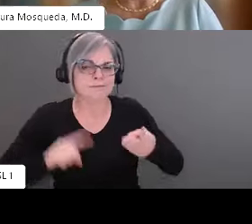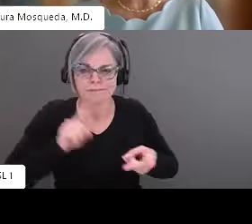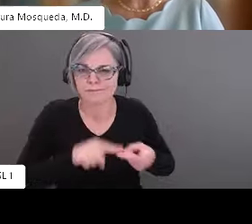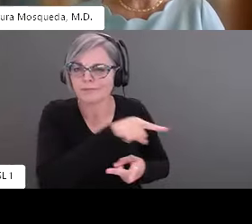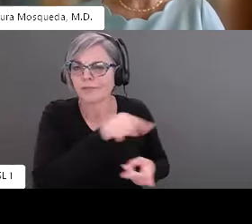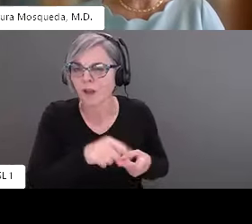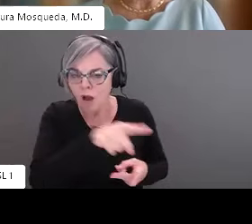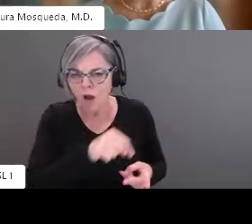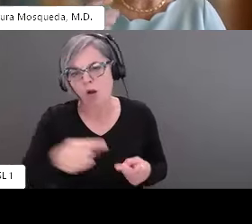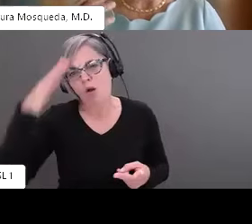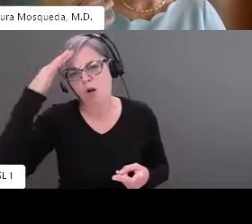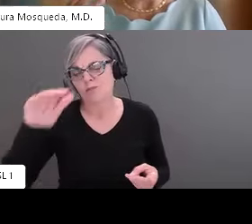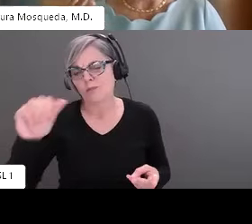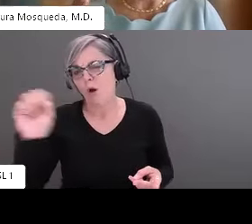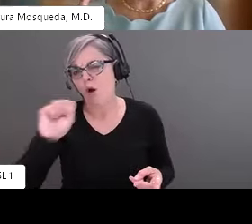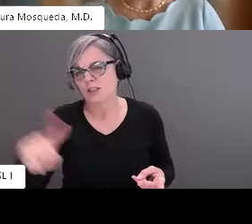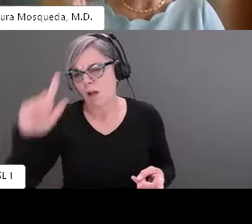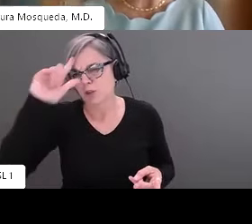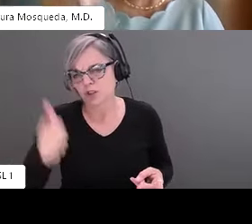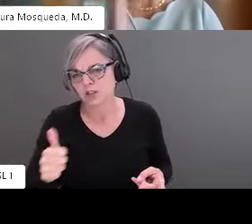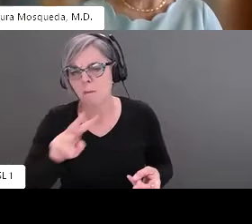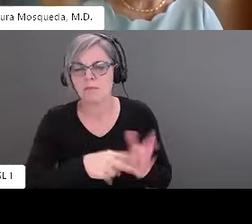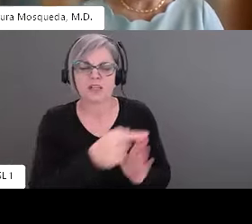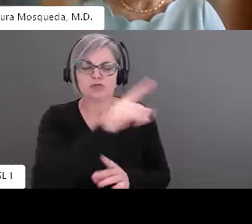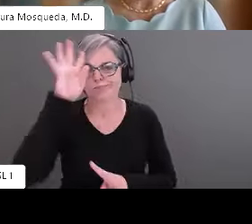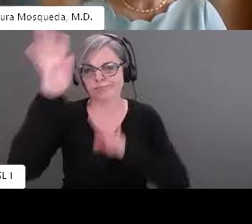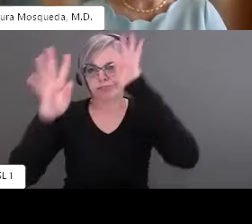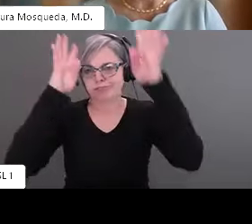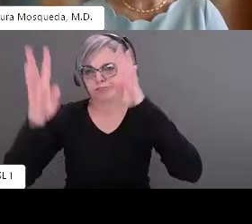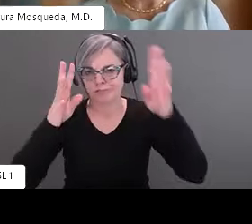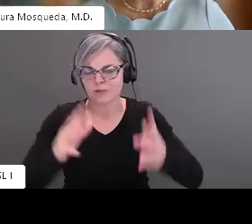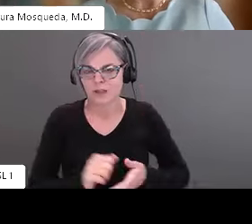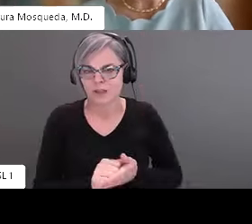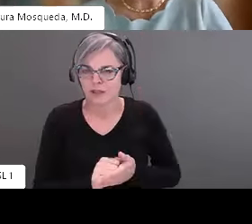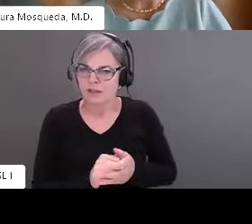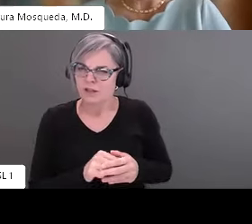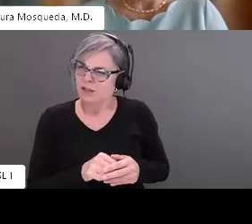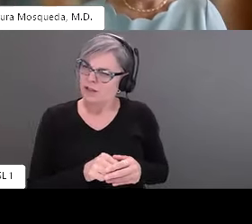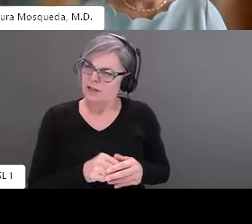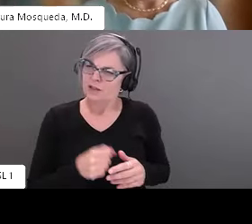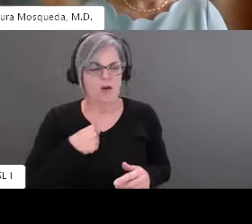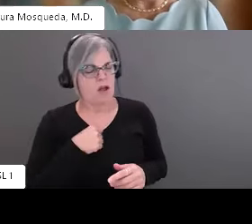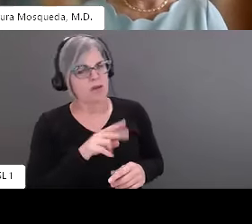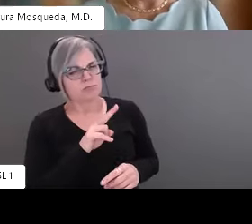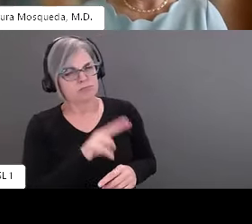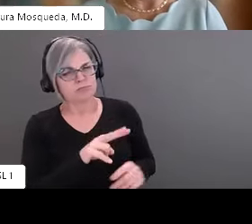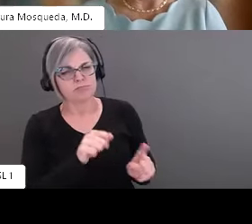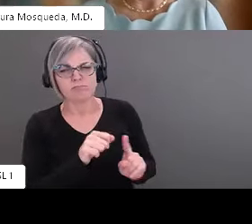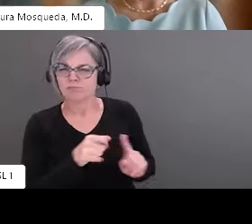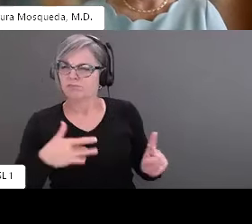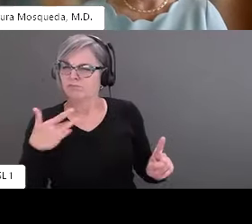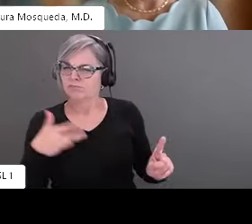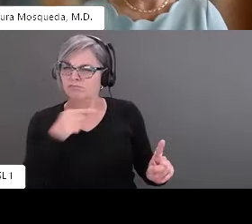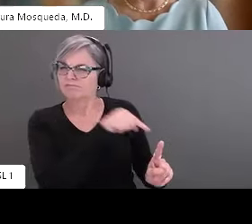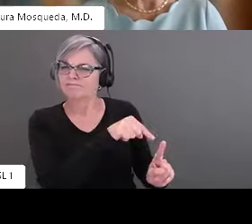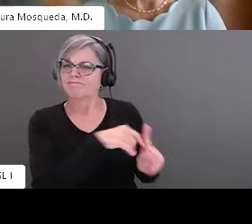And when I heard about this, was able to explain why I did not think that she was likely to be making this up. And she's being brought